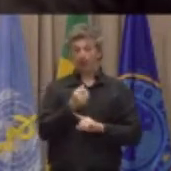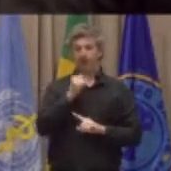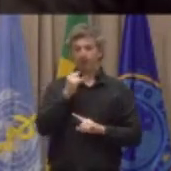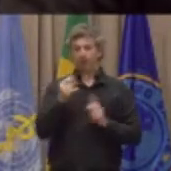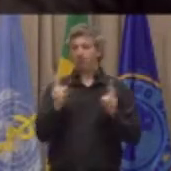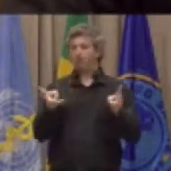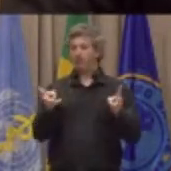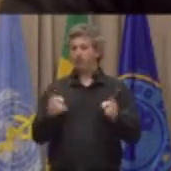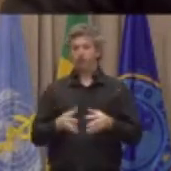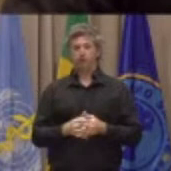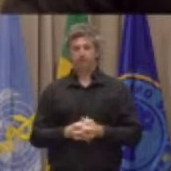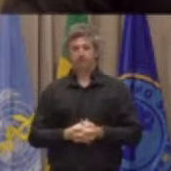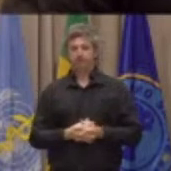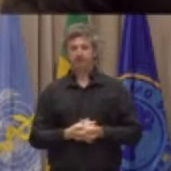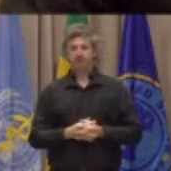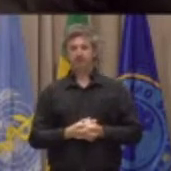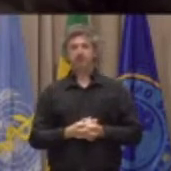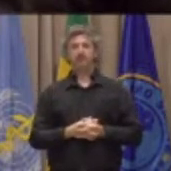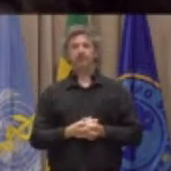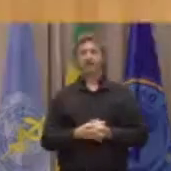processing.